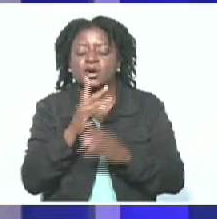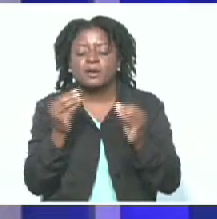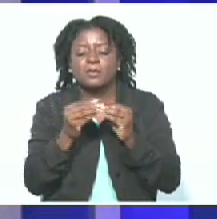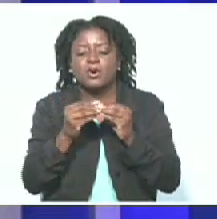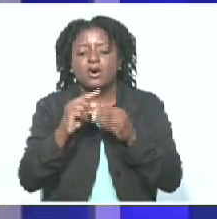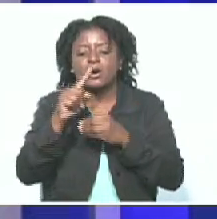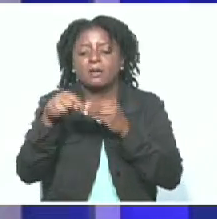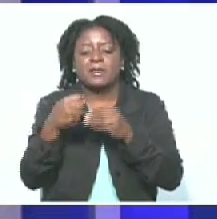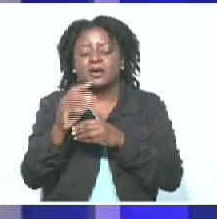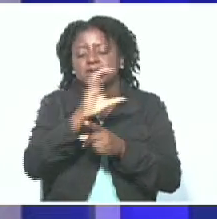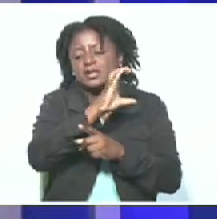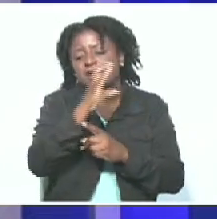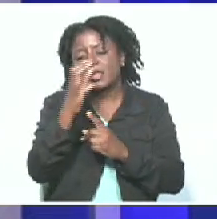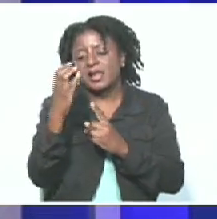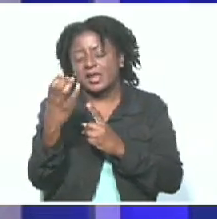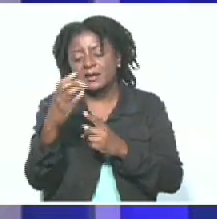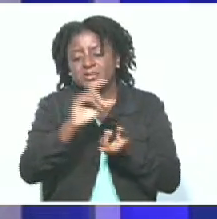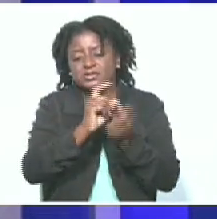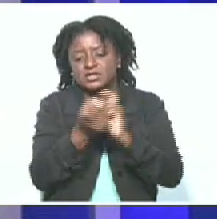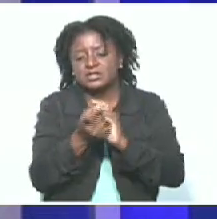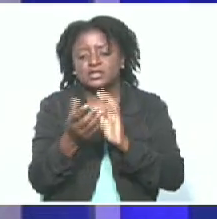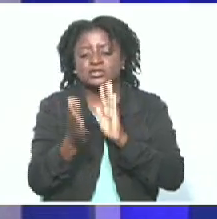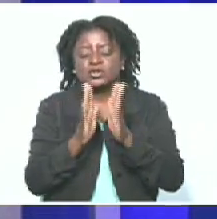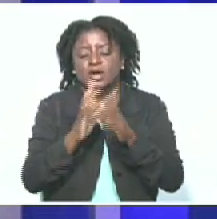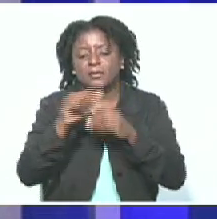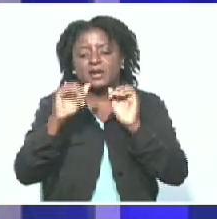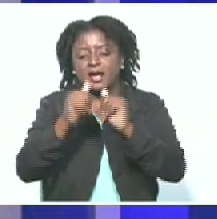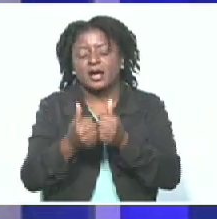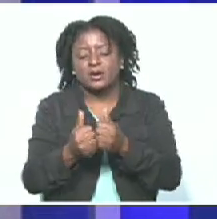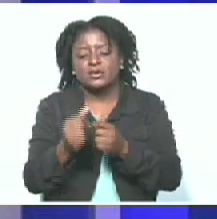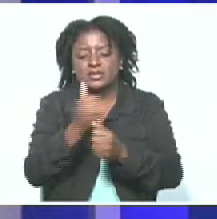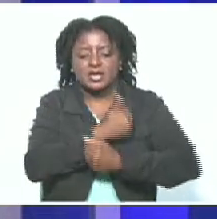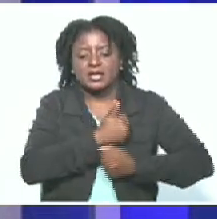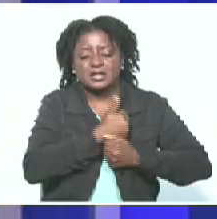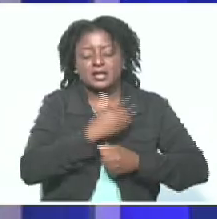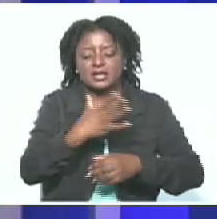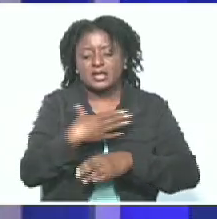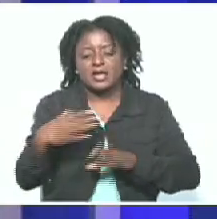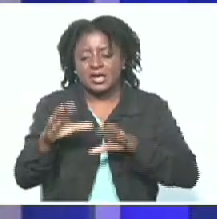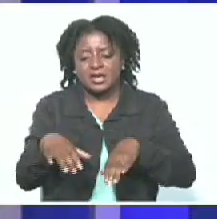hear from the Caribbean leaders how Canada can enhance its relationship with the region.